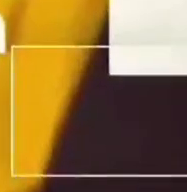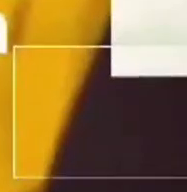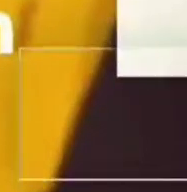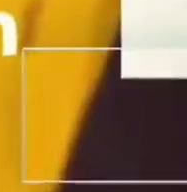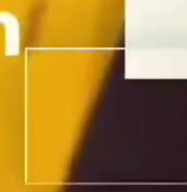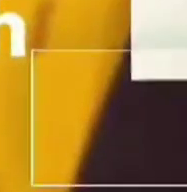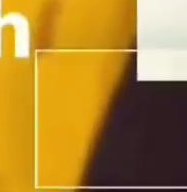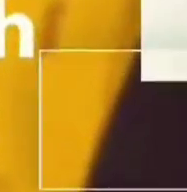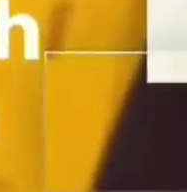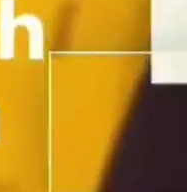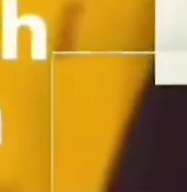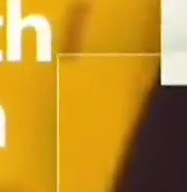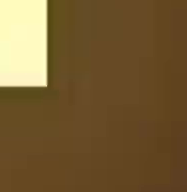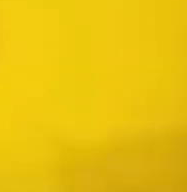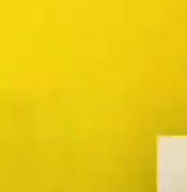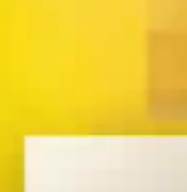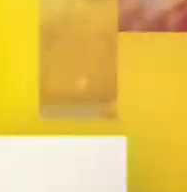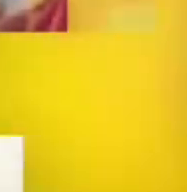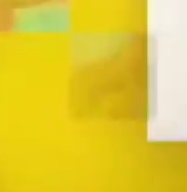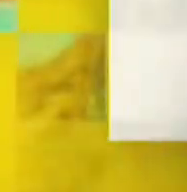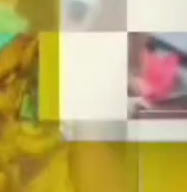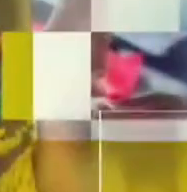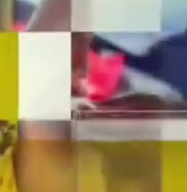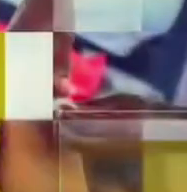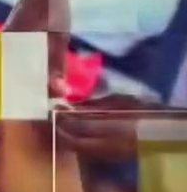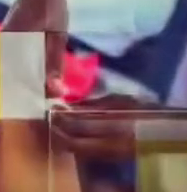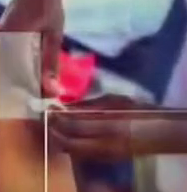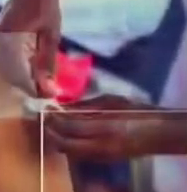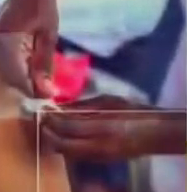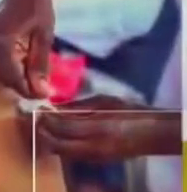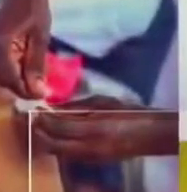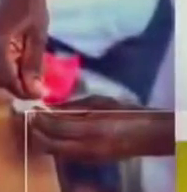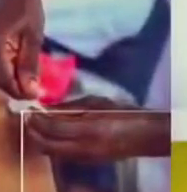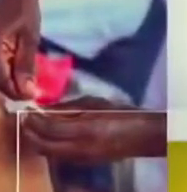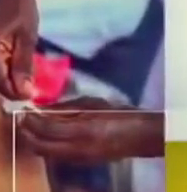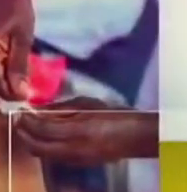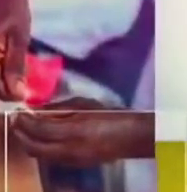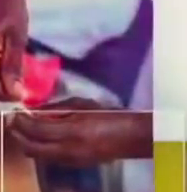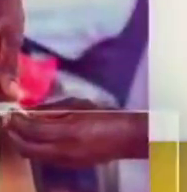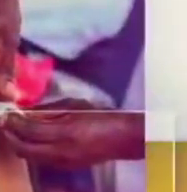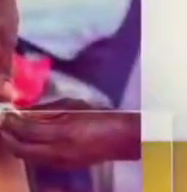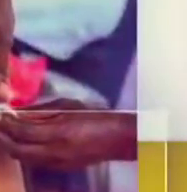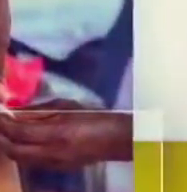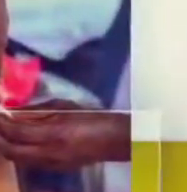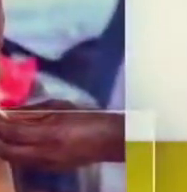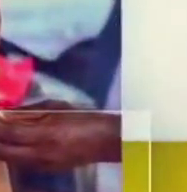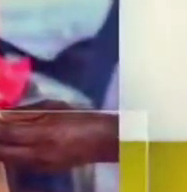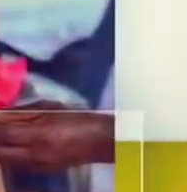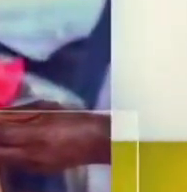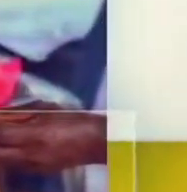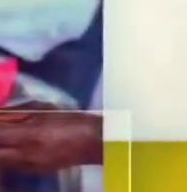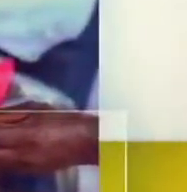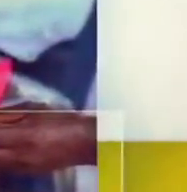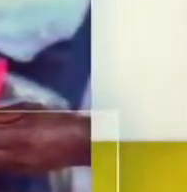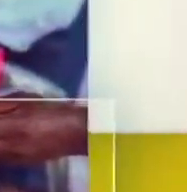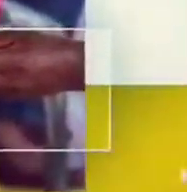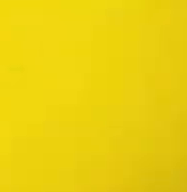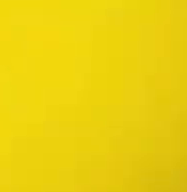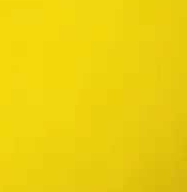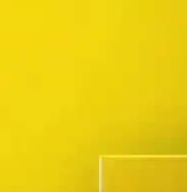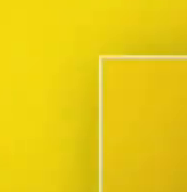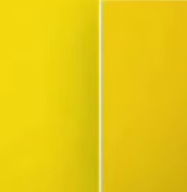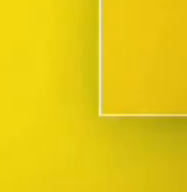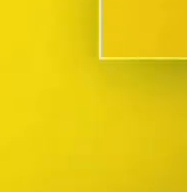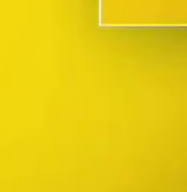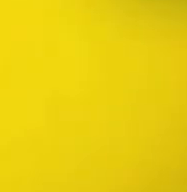Attention everyone, the Ministry of Health has planned to vaccinate all persons aged 1 year to 60 years old to protect them against yellow fever disease.